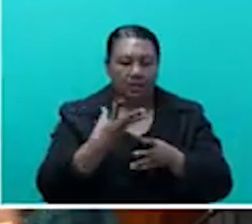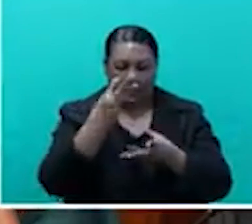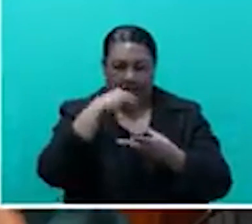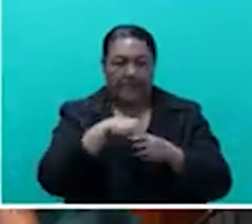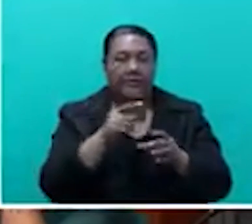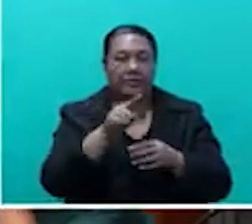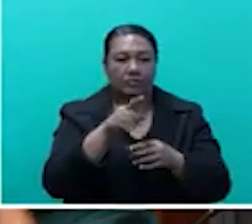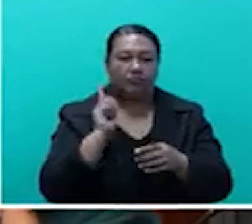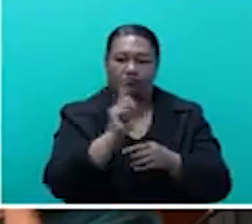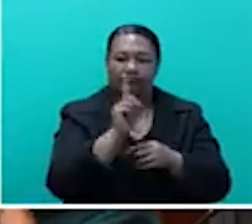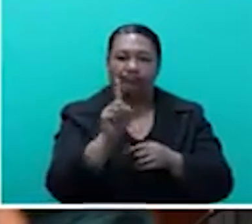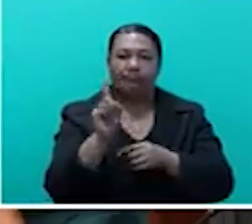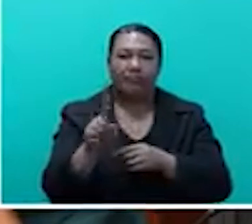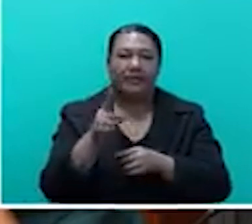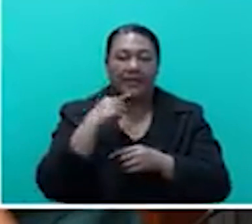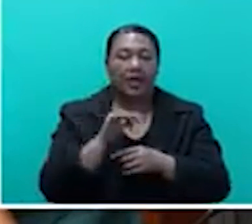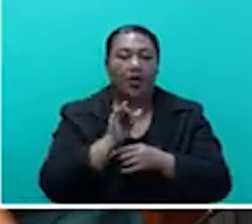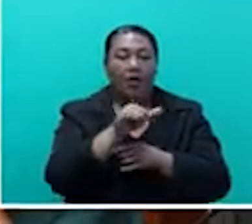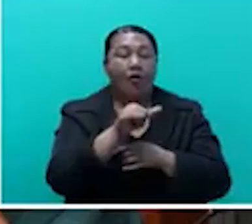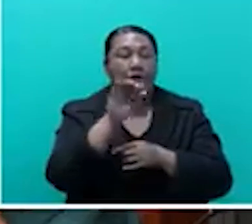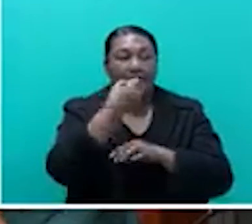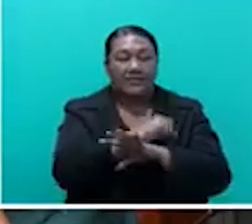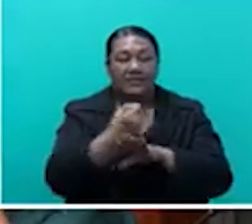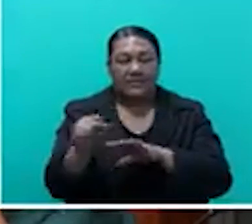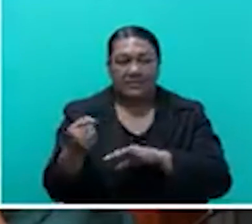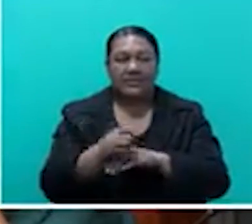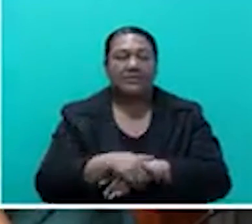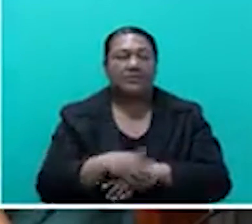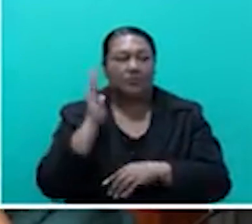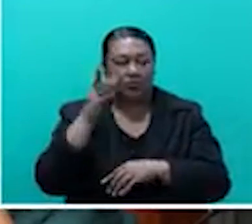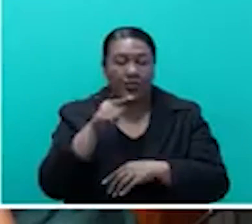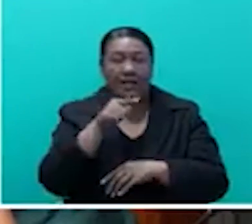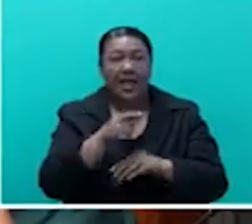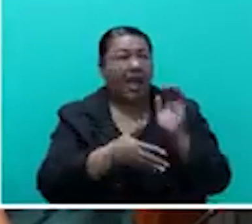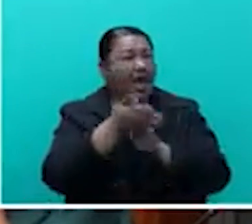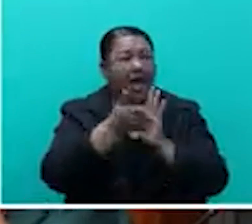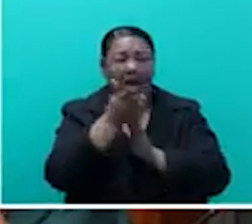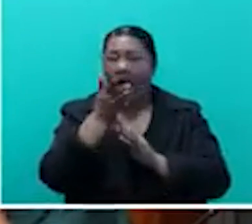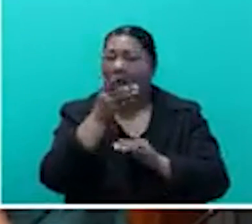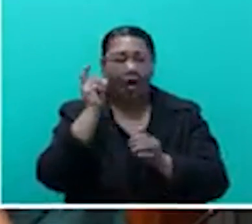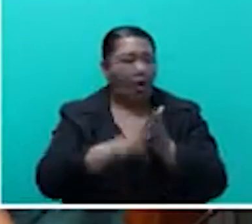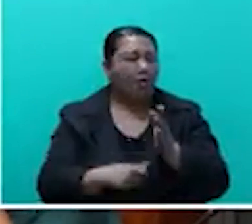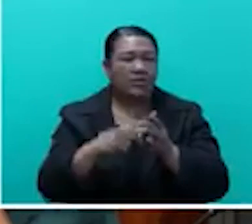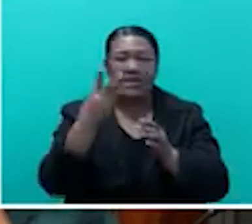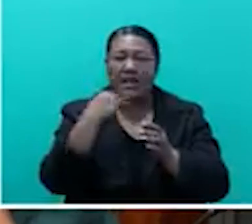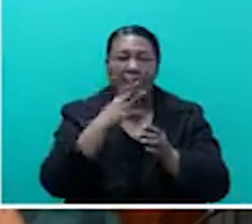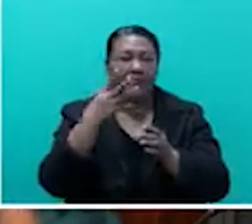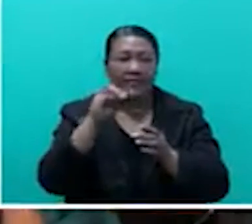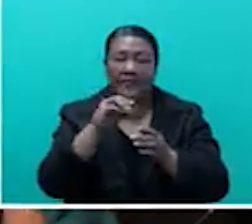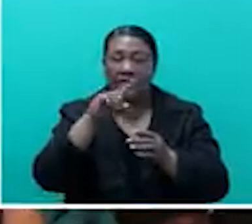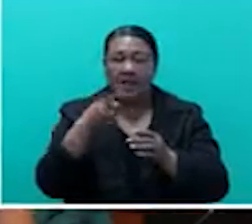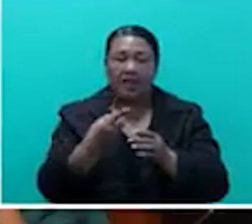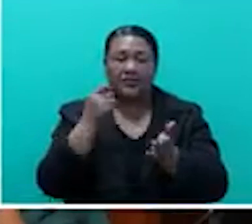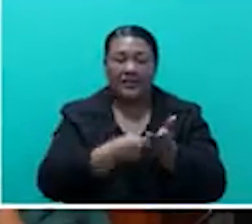Funding students for overseas scholarship is highly costly to the taxpayers, as it averages $350,000